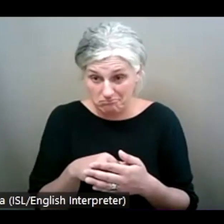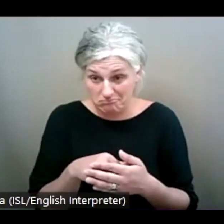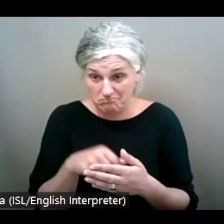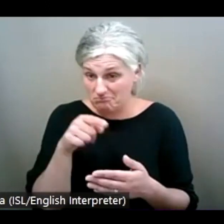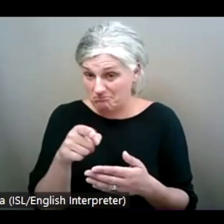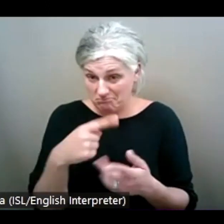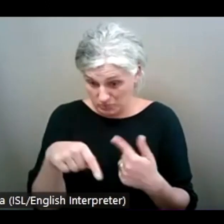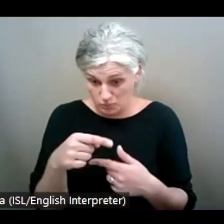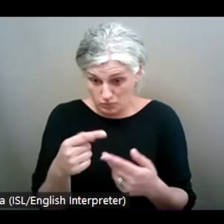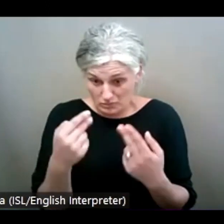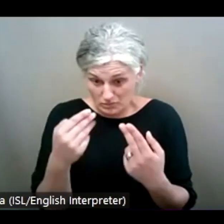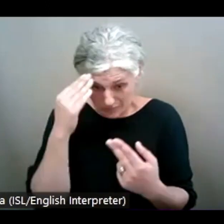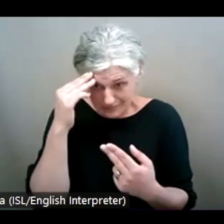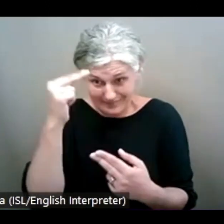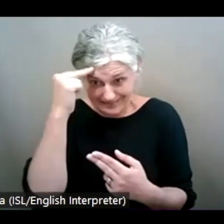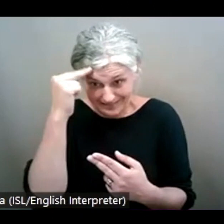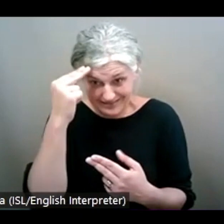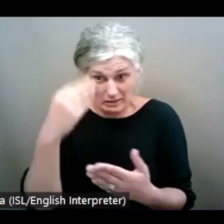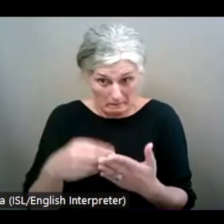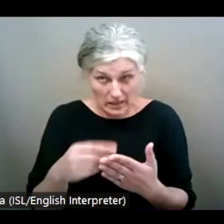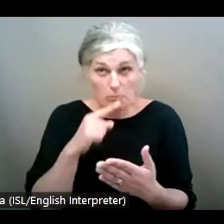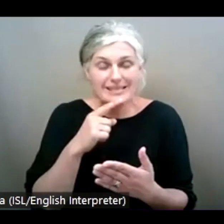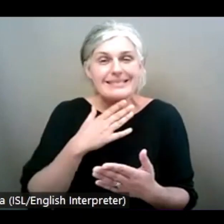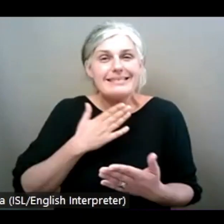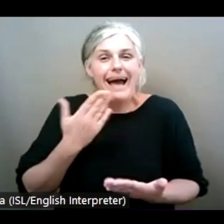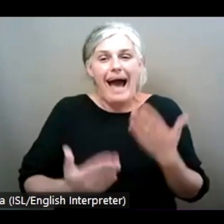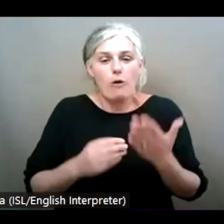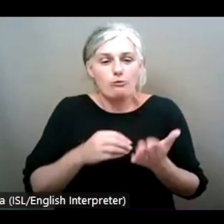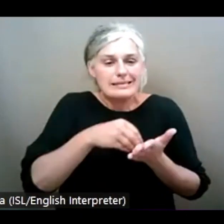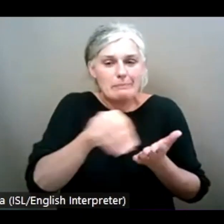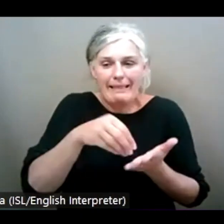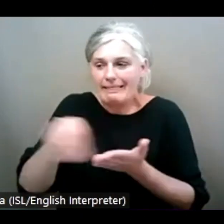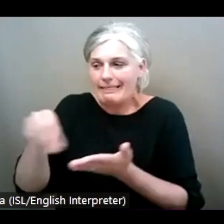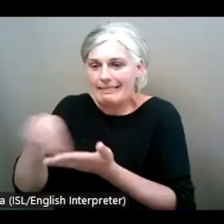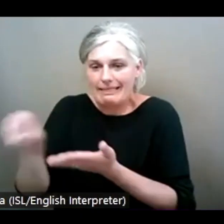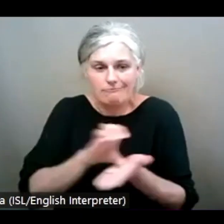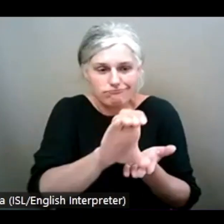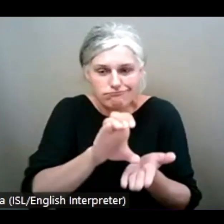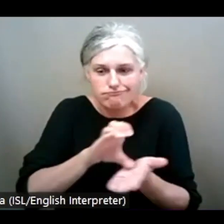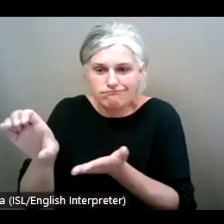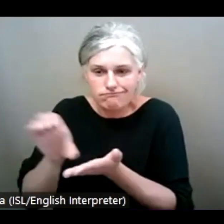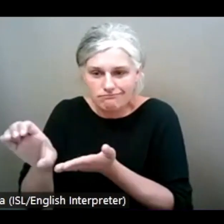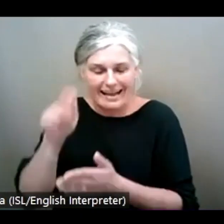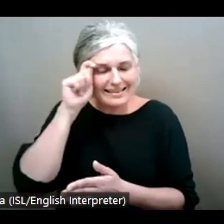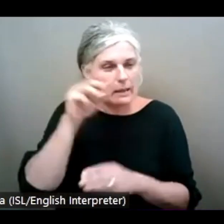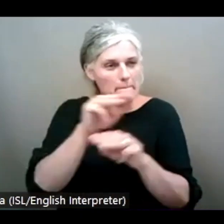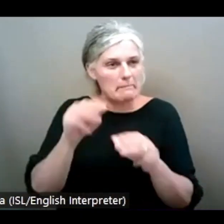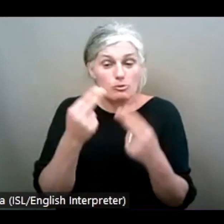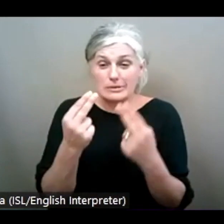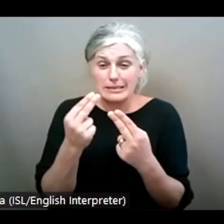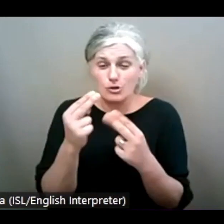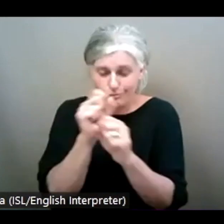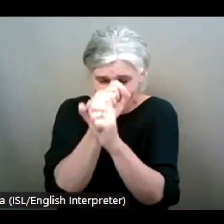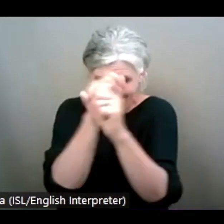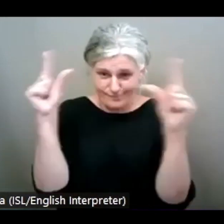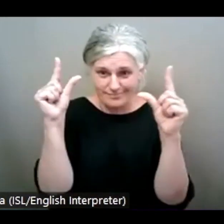So it's how it's spent. Yeah. And I think people need to wake up,